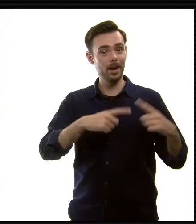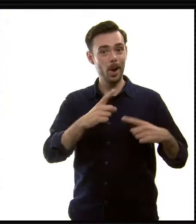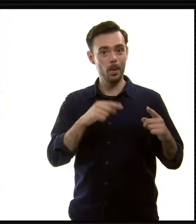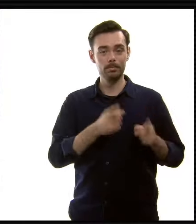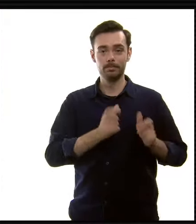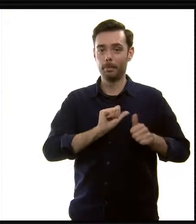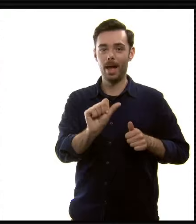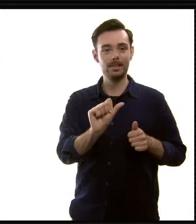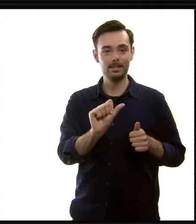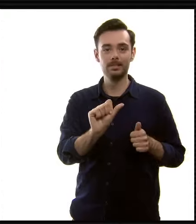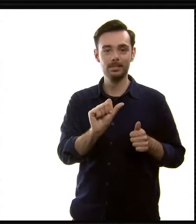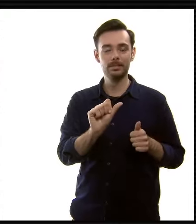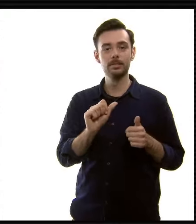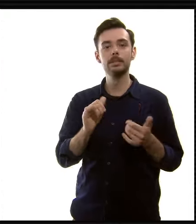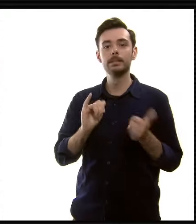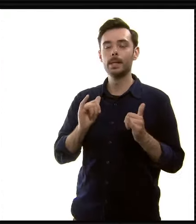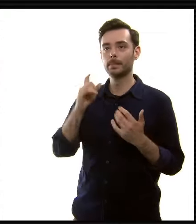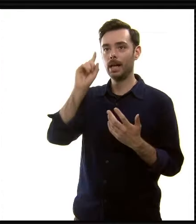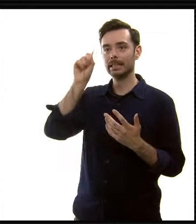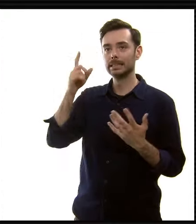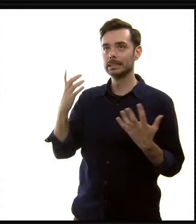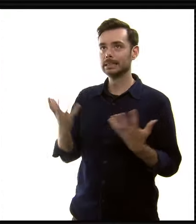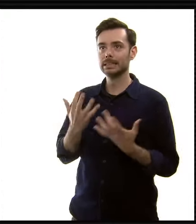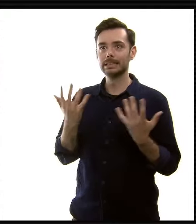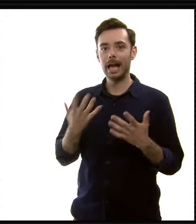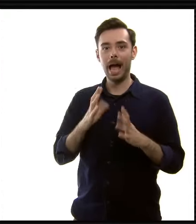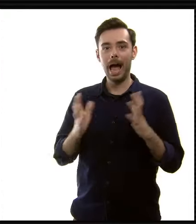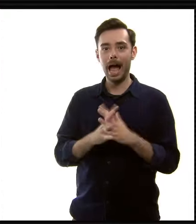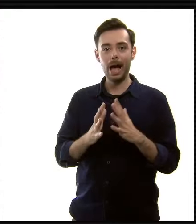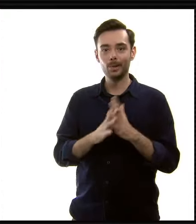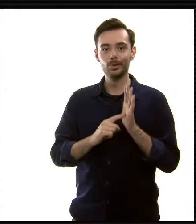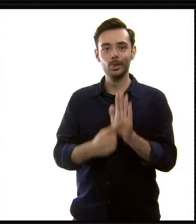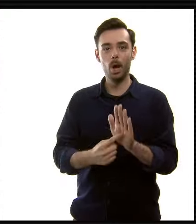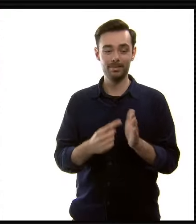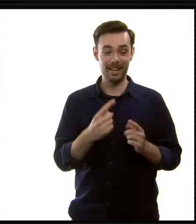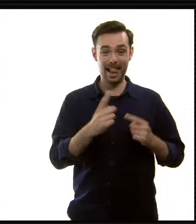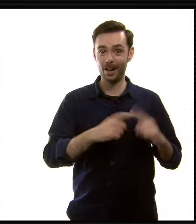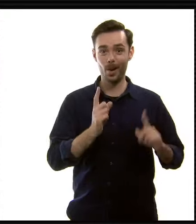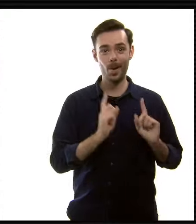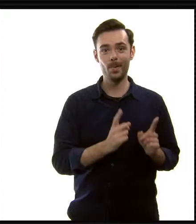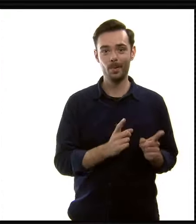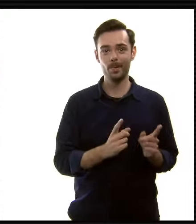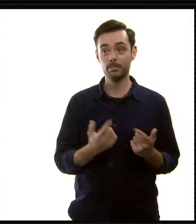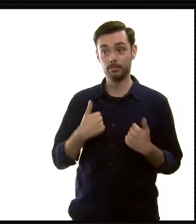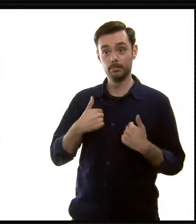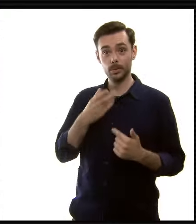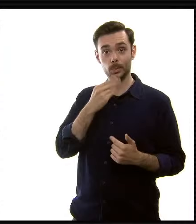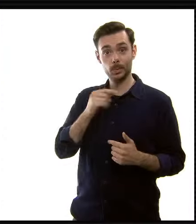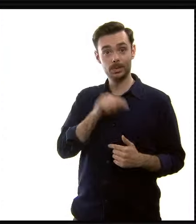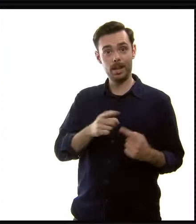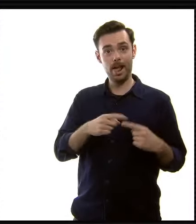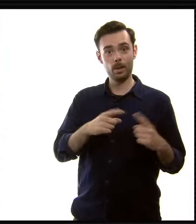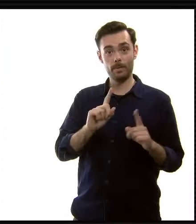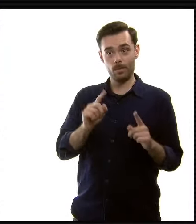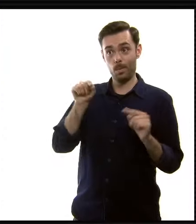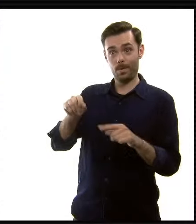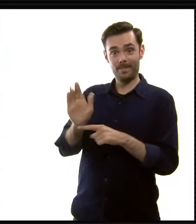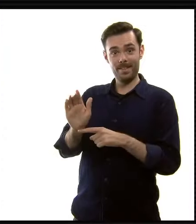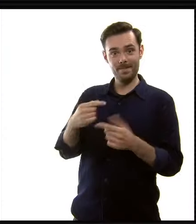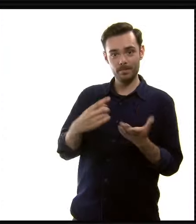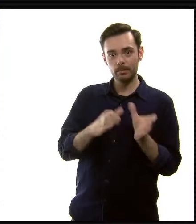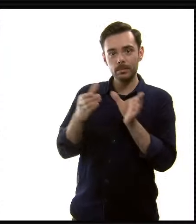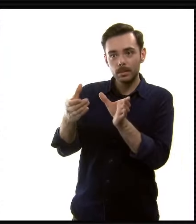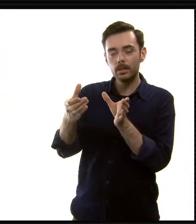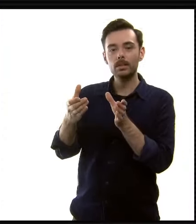way to communicate ideas. And I specifically use Lego bricks in developing Lightyear to kind of experiment with broad